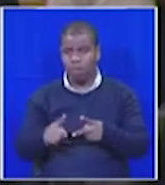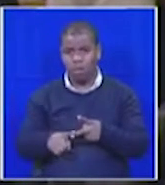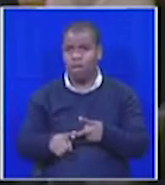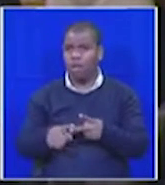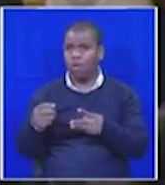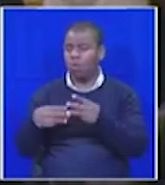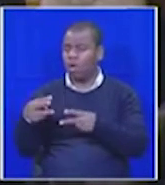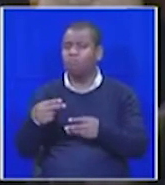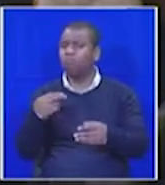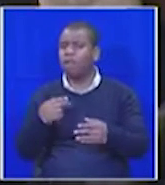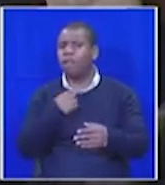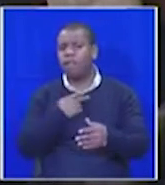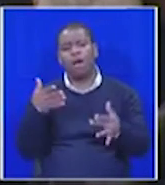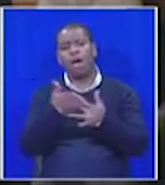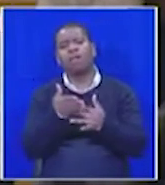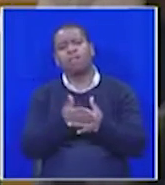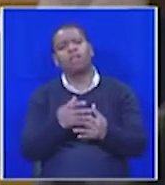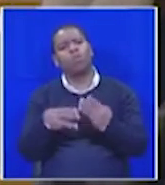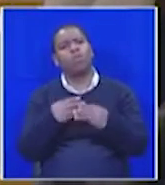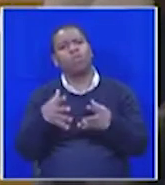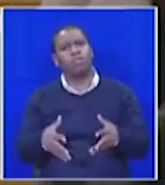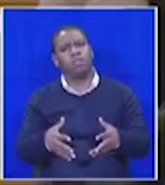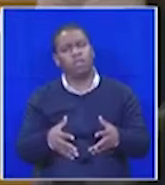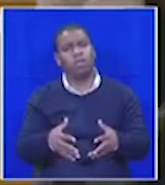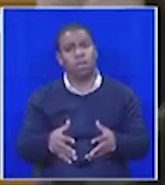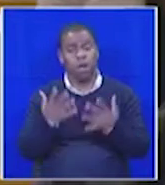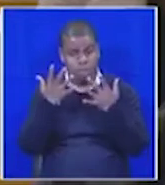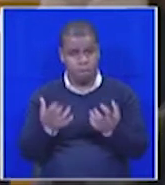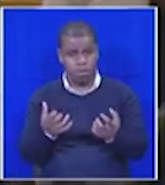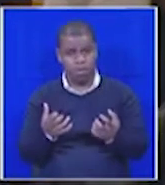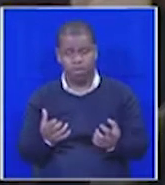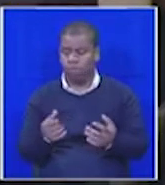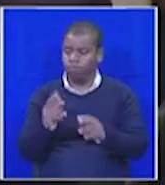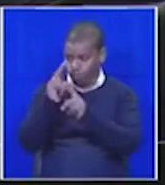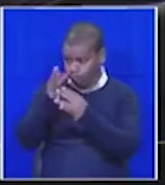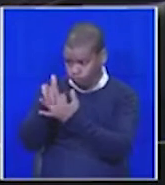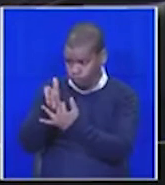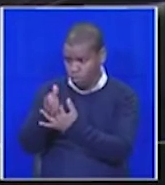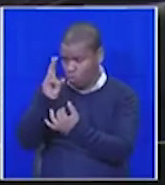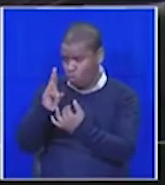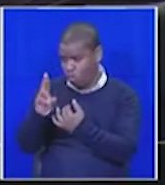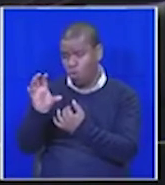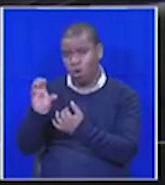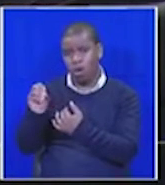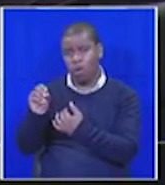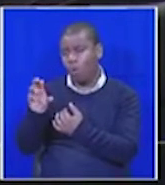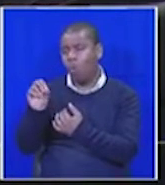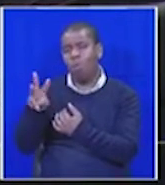a... You are now... Honourable Waters... I don't know what your problem actually is. Honourable Waters, you made your